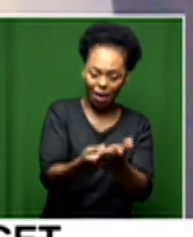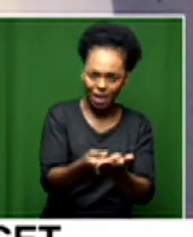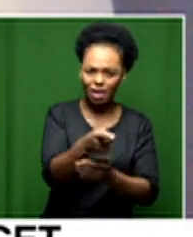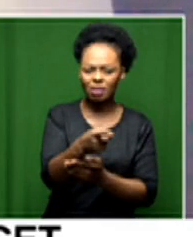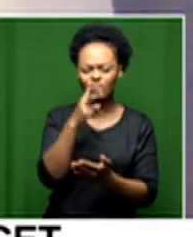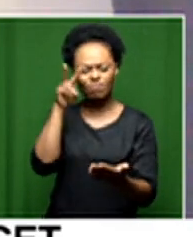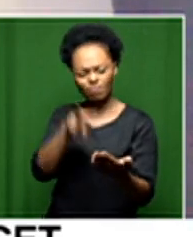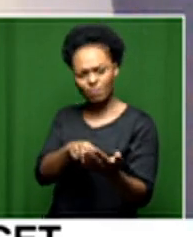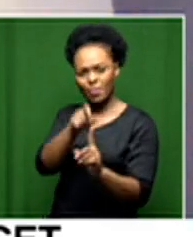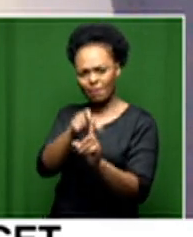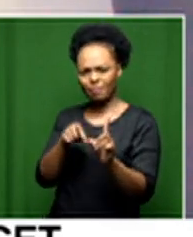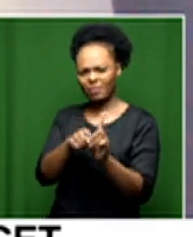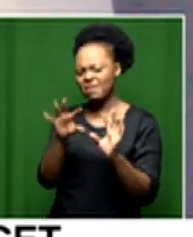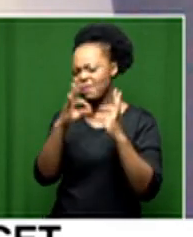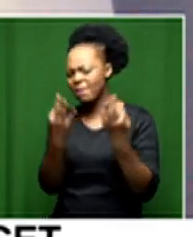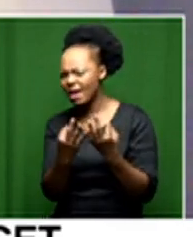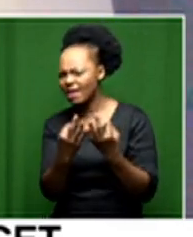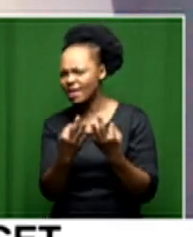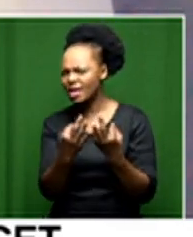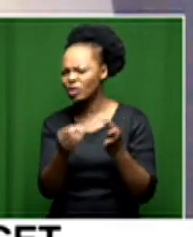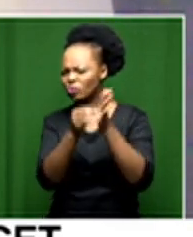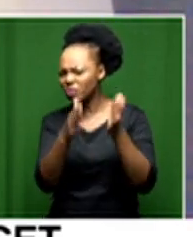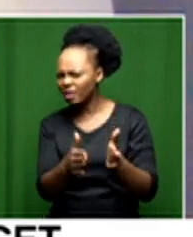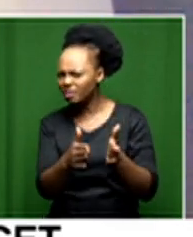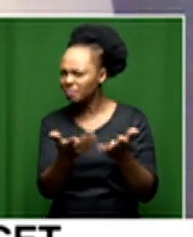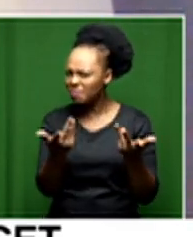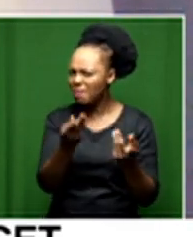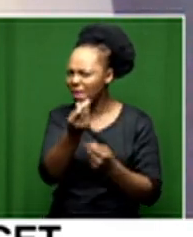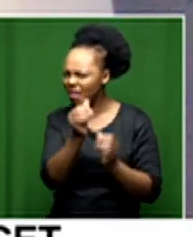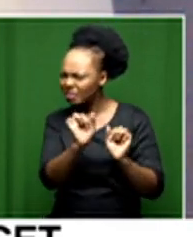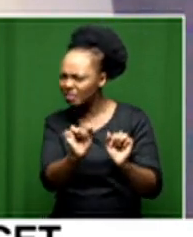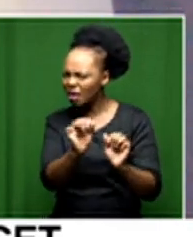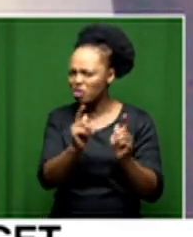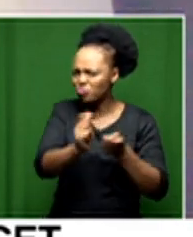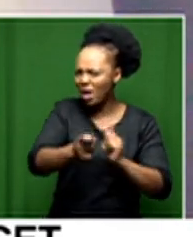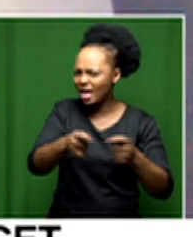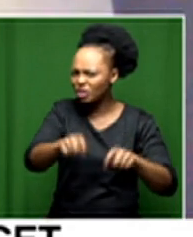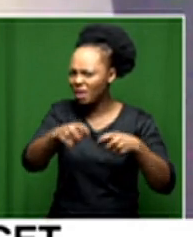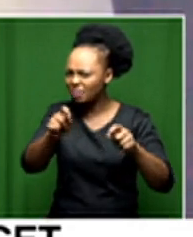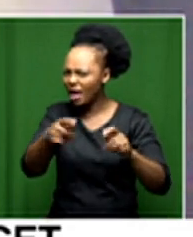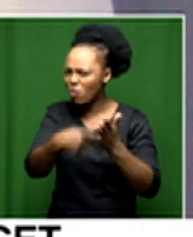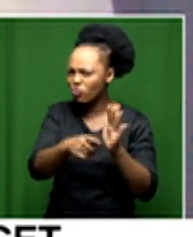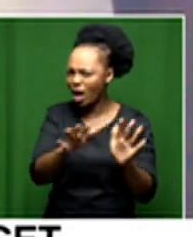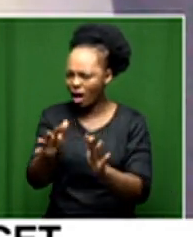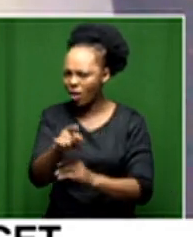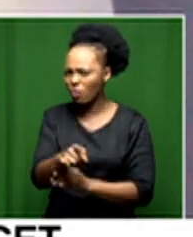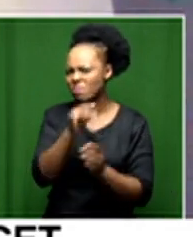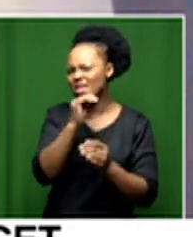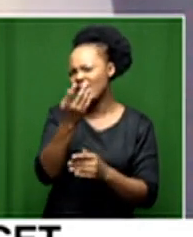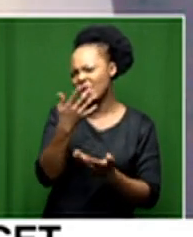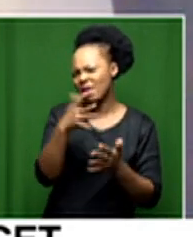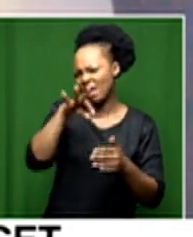whether or not the family is within the allowed, or the household has an income of 350 or